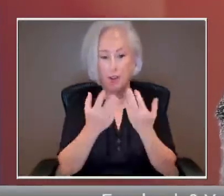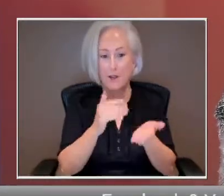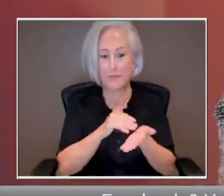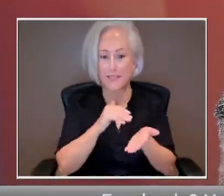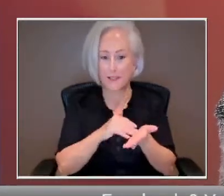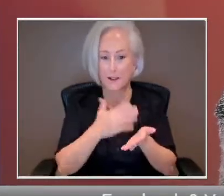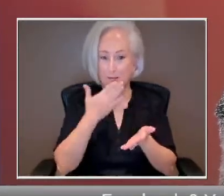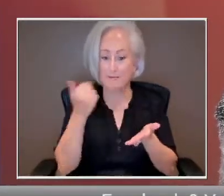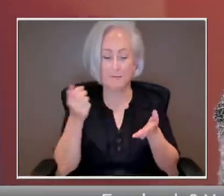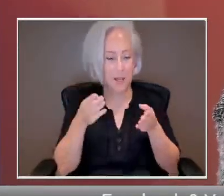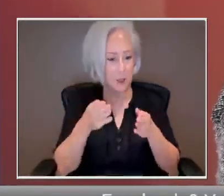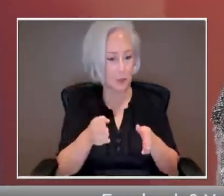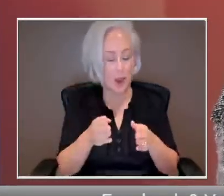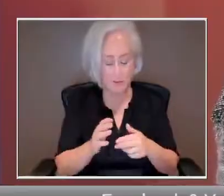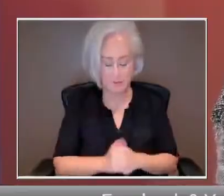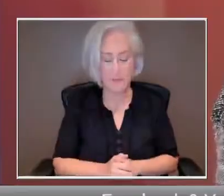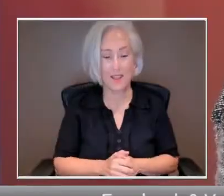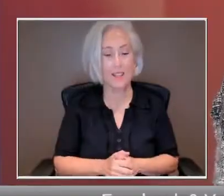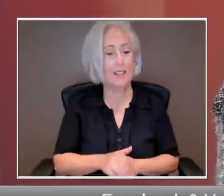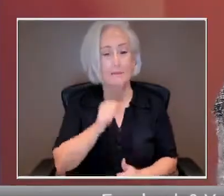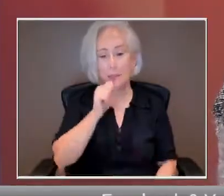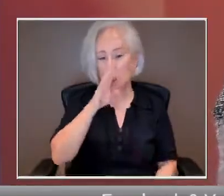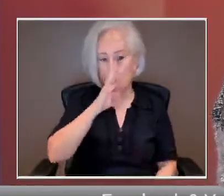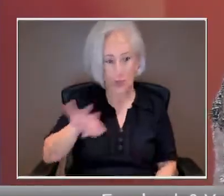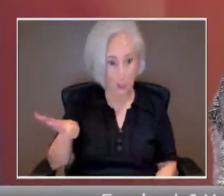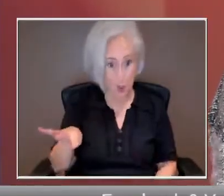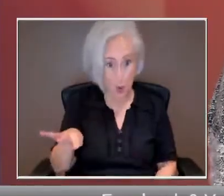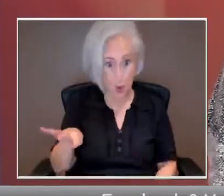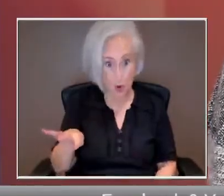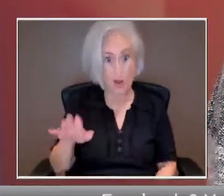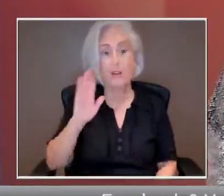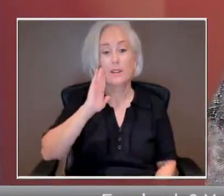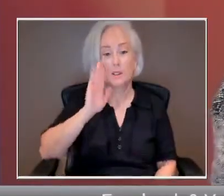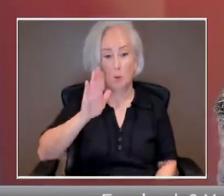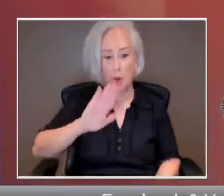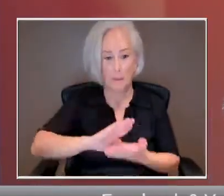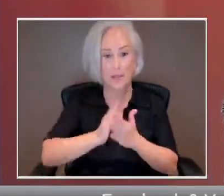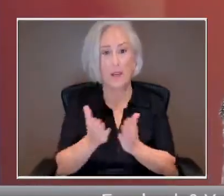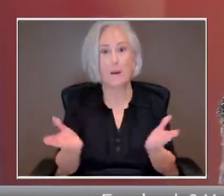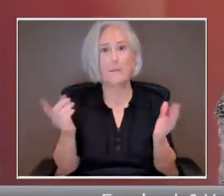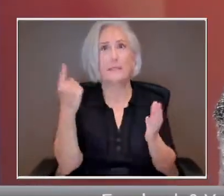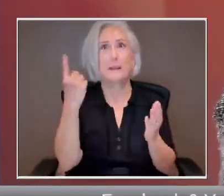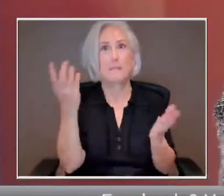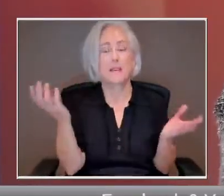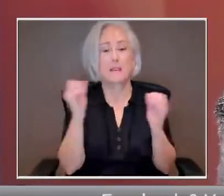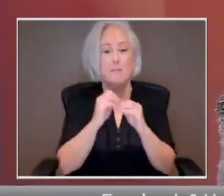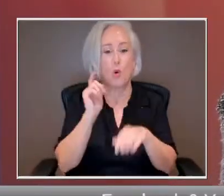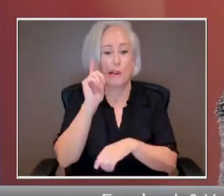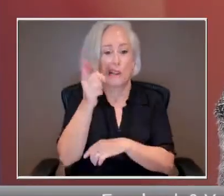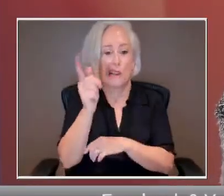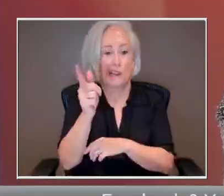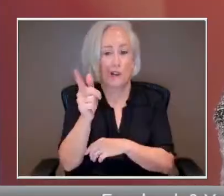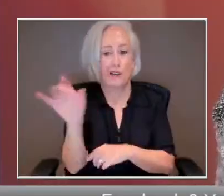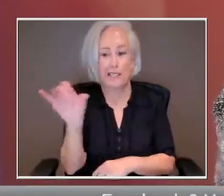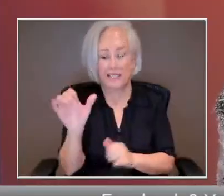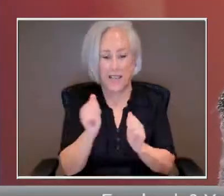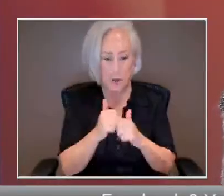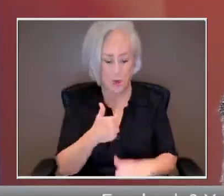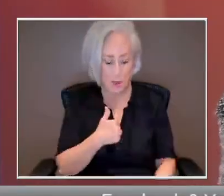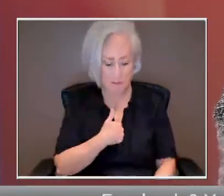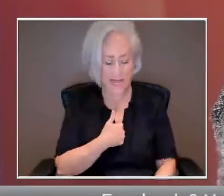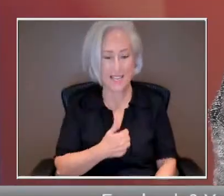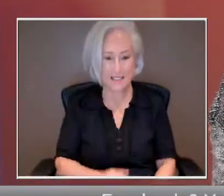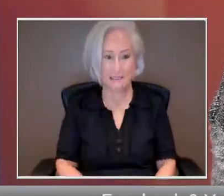but don't ignore it, because then it's going to turn into something more eventually, like with me, where you end up in a procedure.